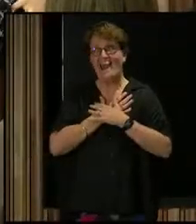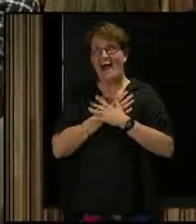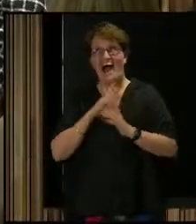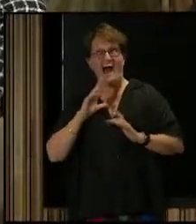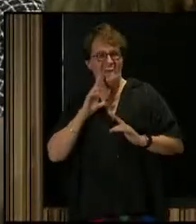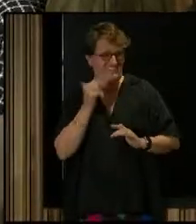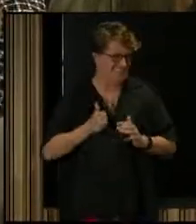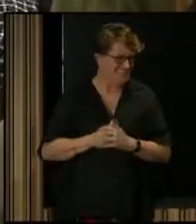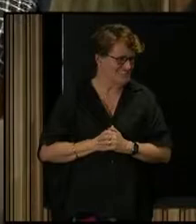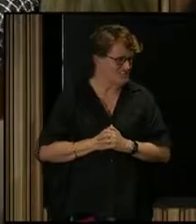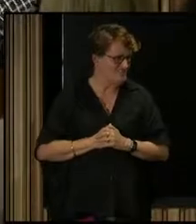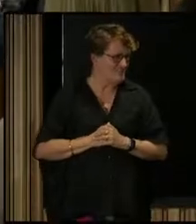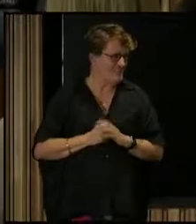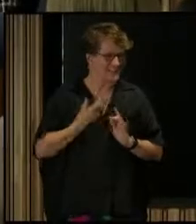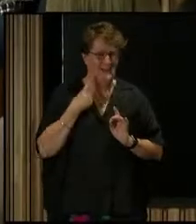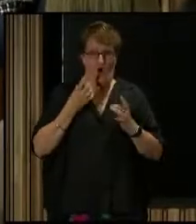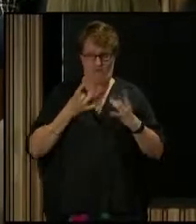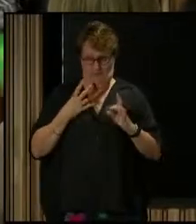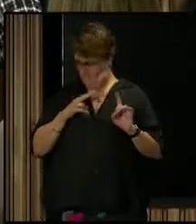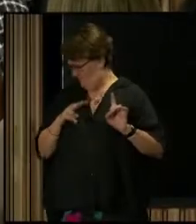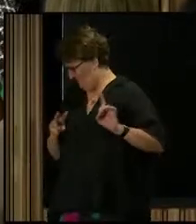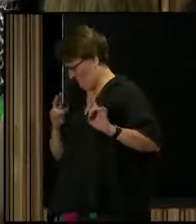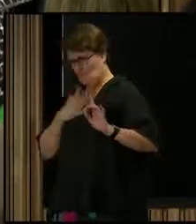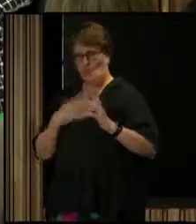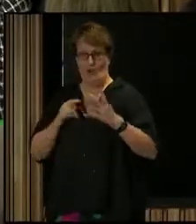discreetly crawling out the thing. Okay, so I'll